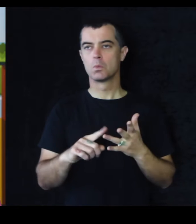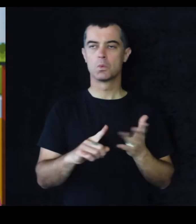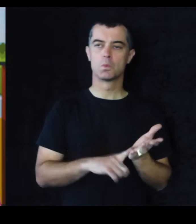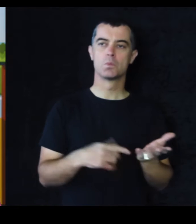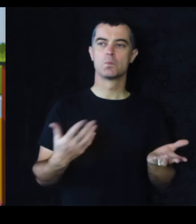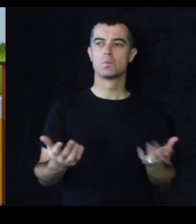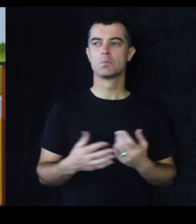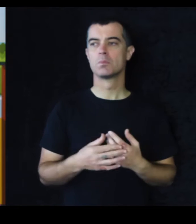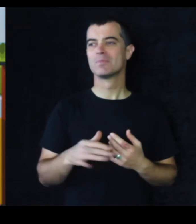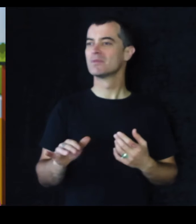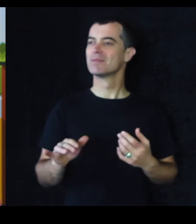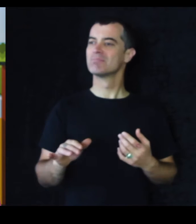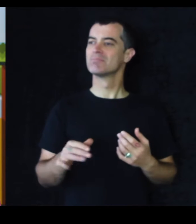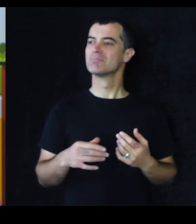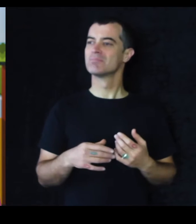and